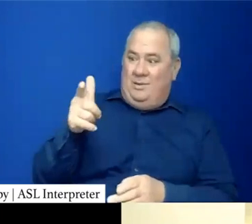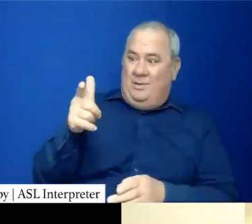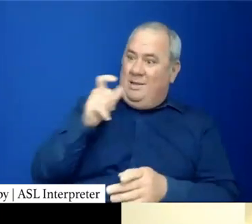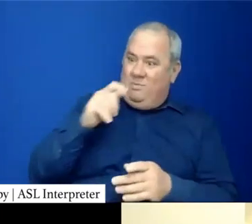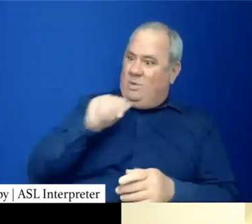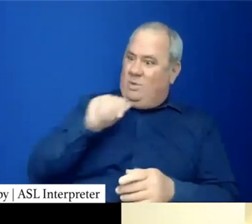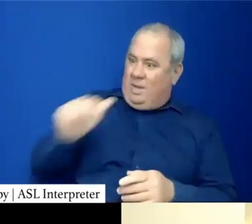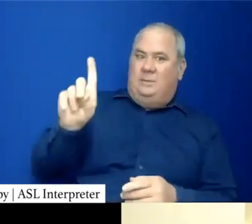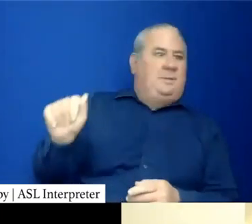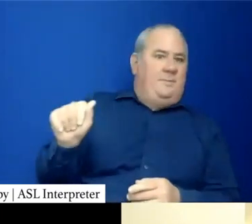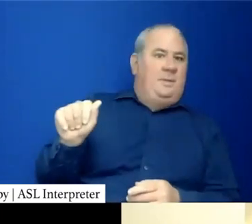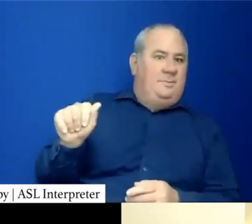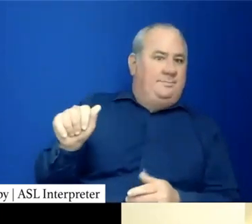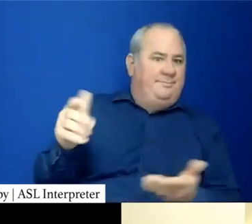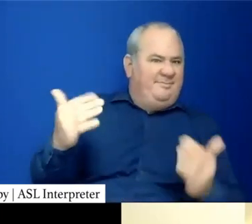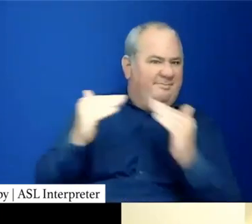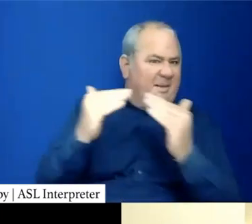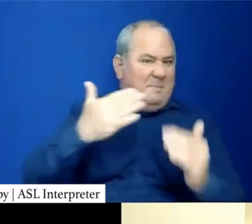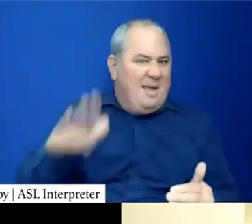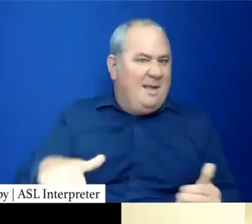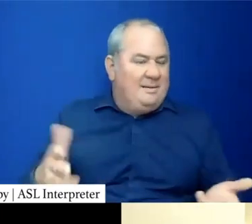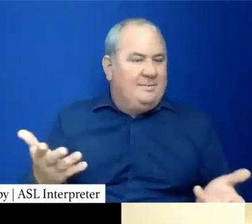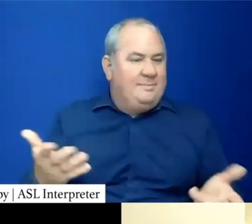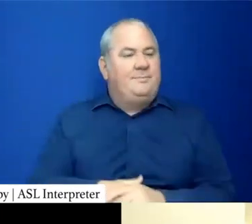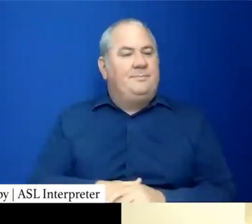And yeah, when we define disability as the failure state